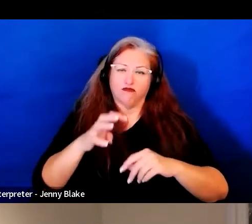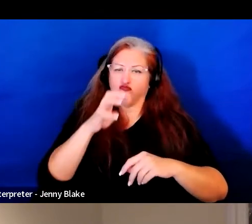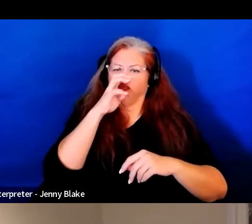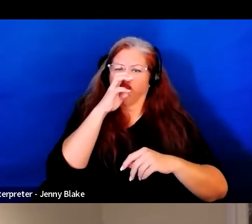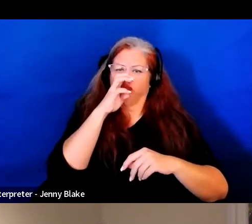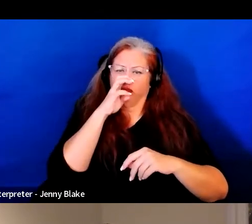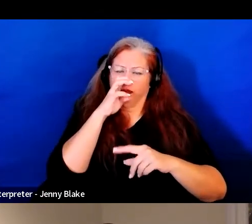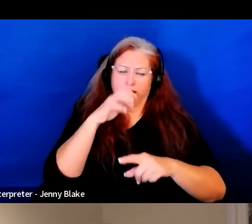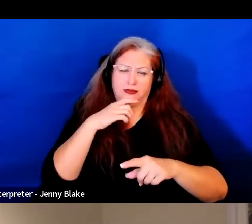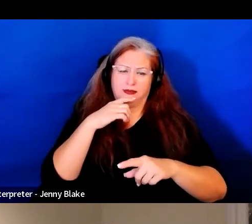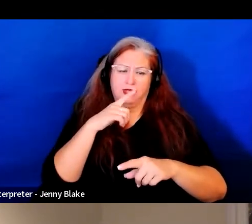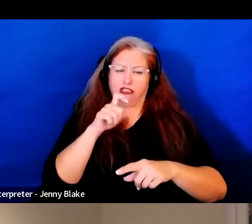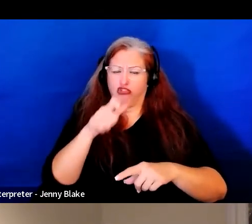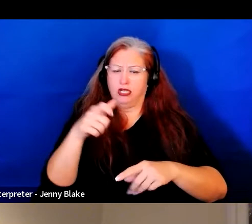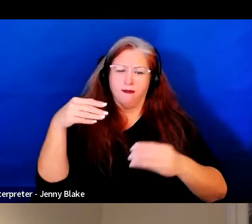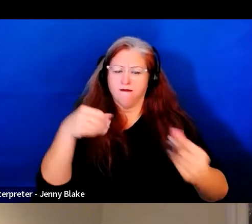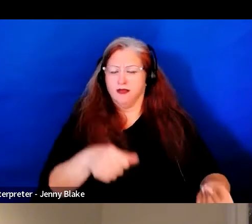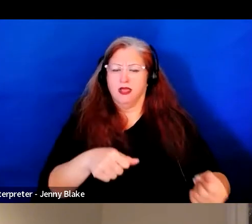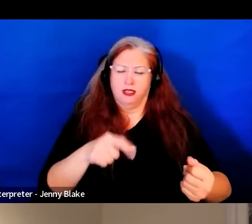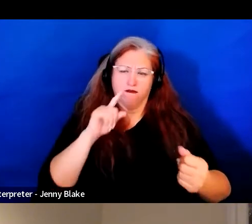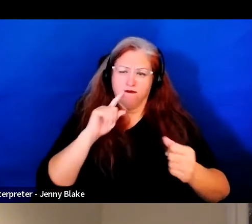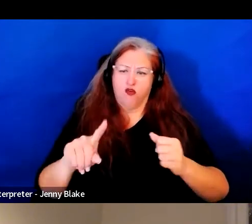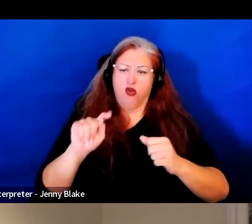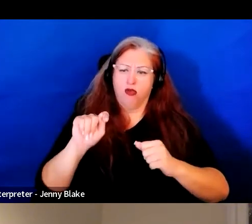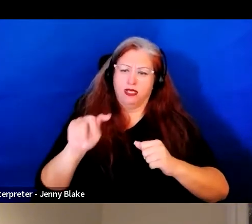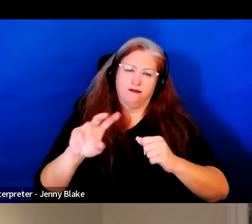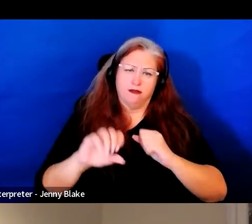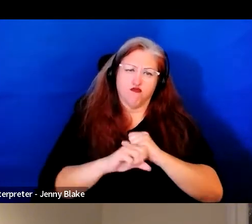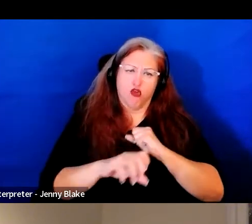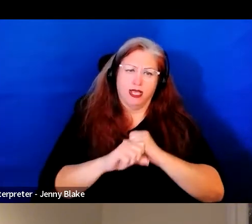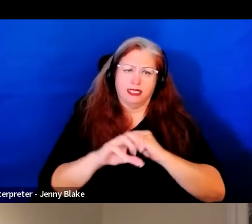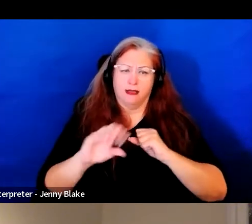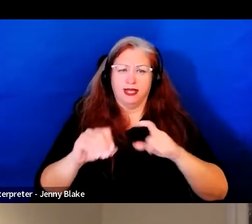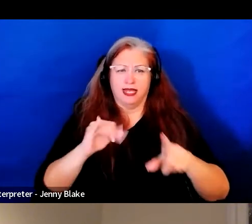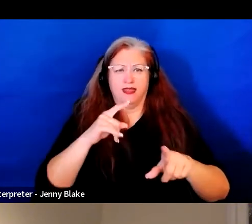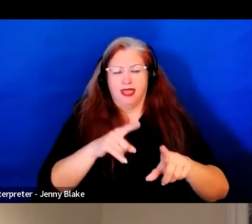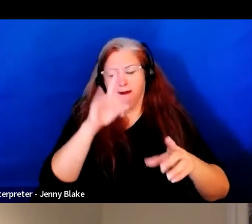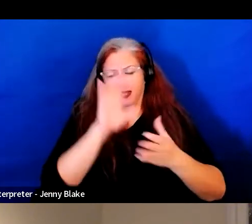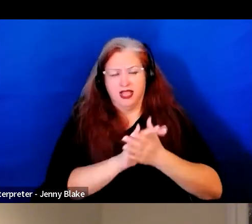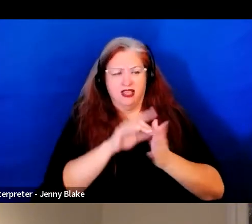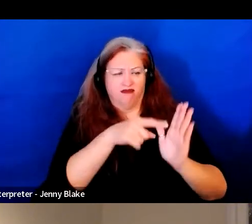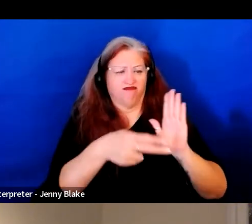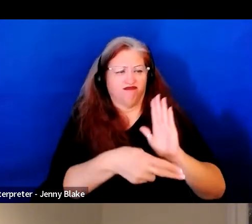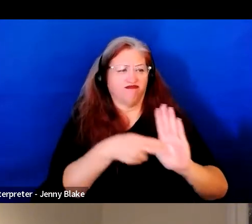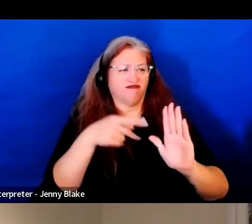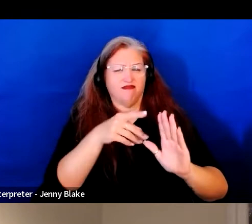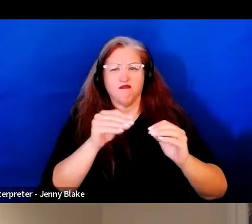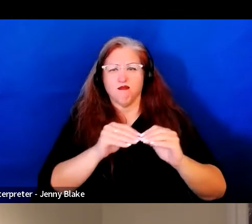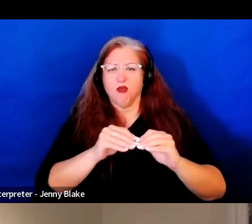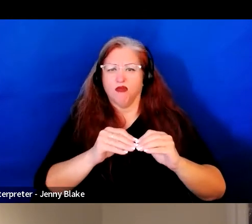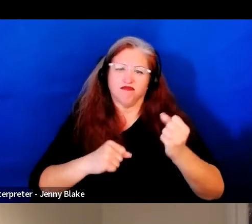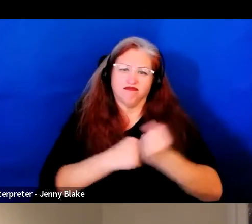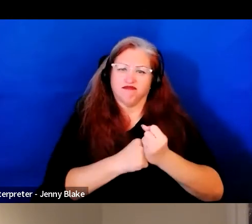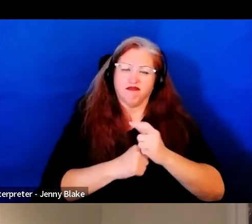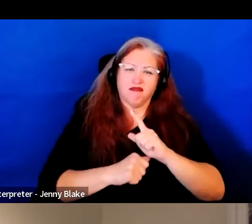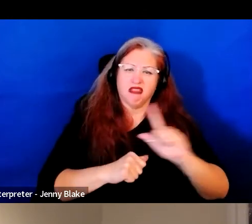who believe that we shouldn't be funding a broadcaster whom they believe is to be left wing, because any criticism of the